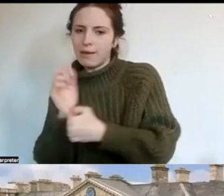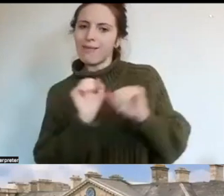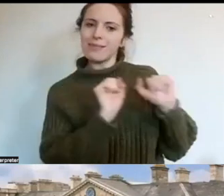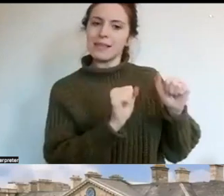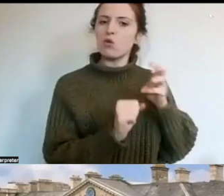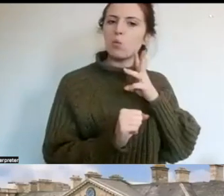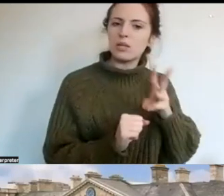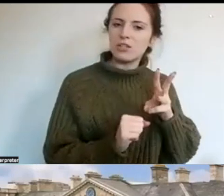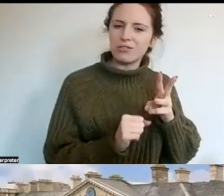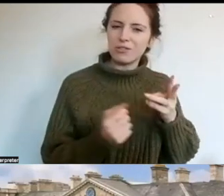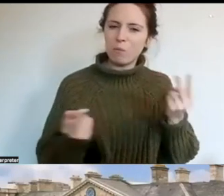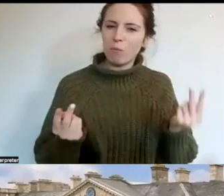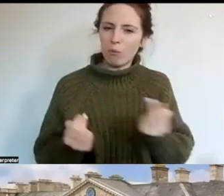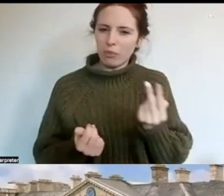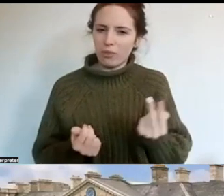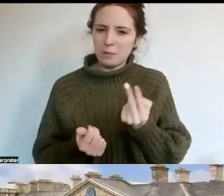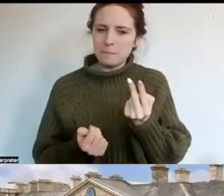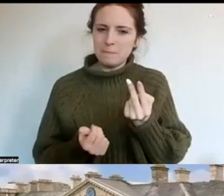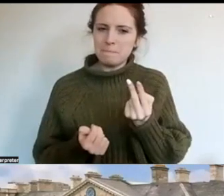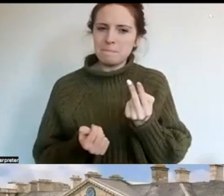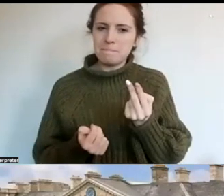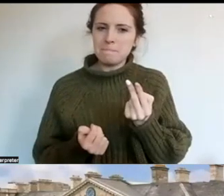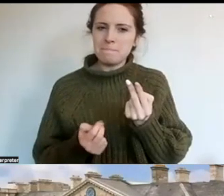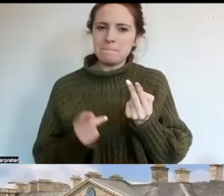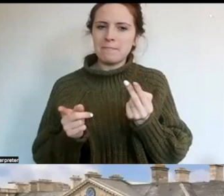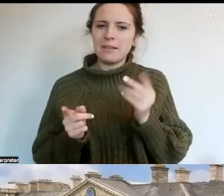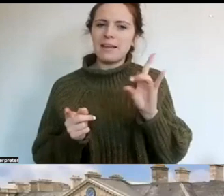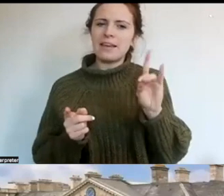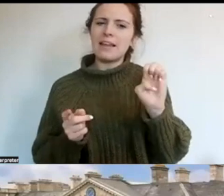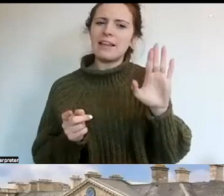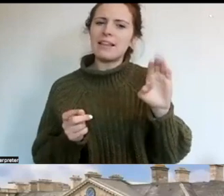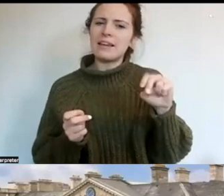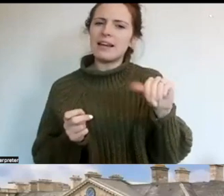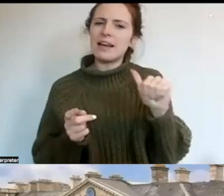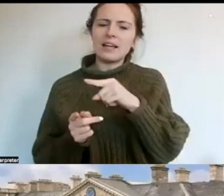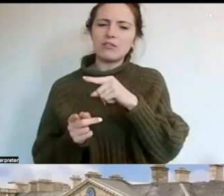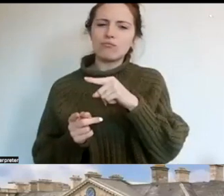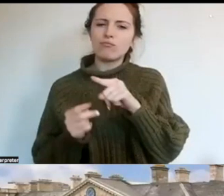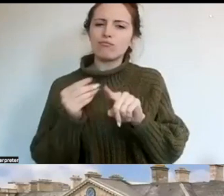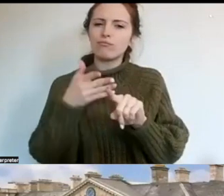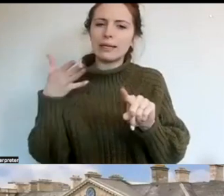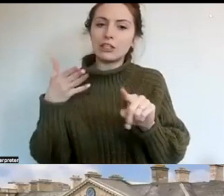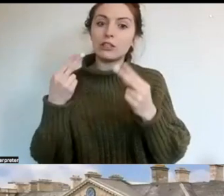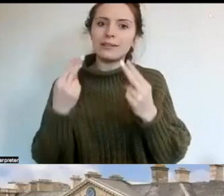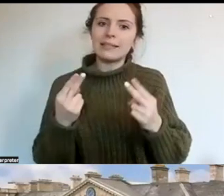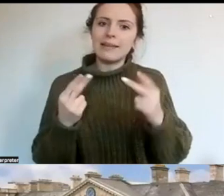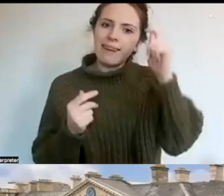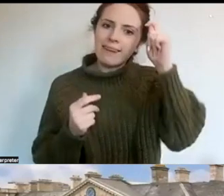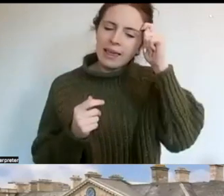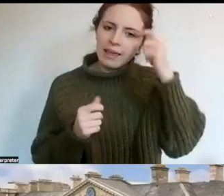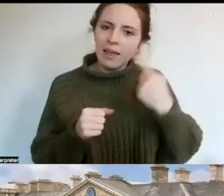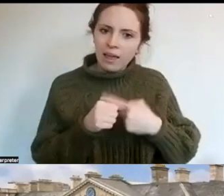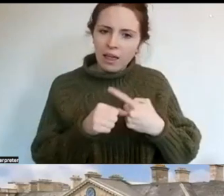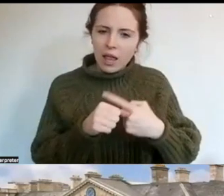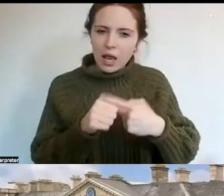the challenges, now Helena's referred to the recognition of a need for a rethink at high